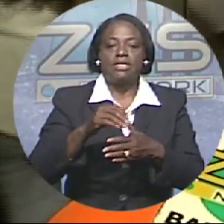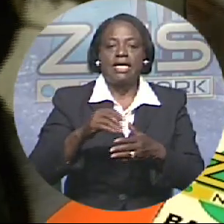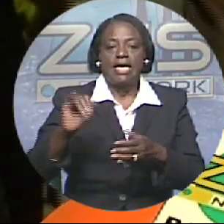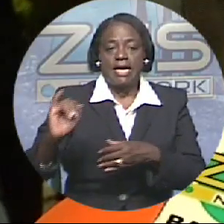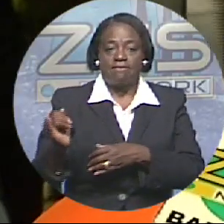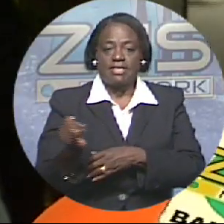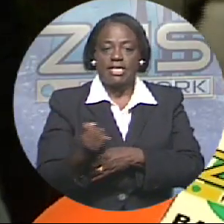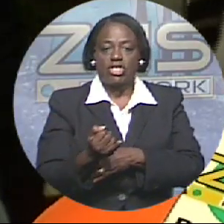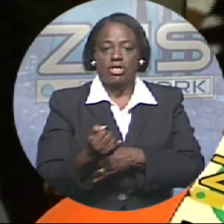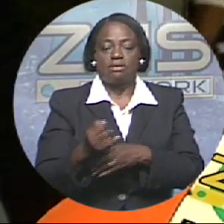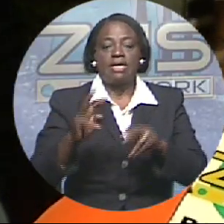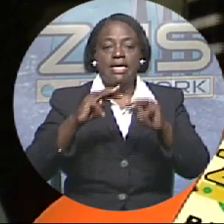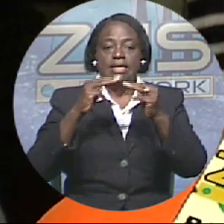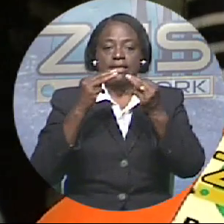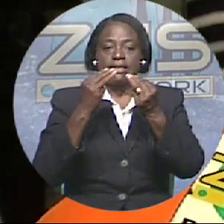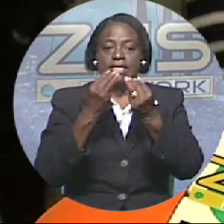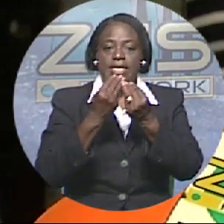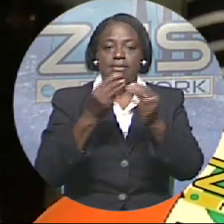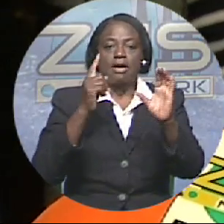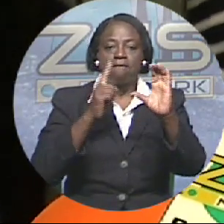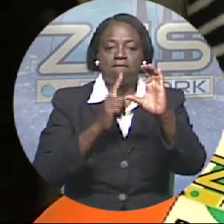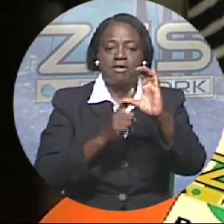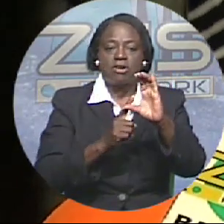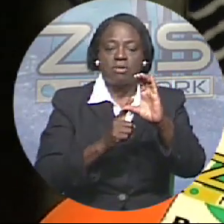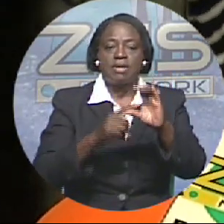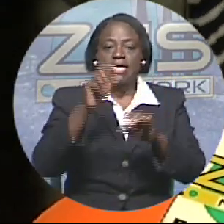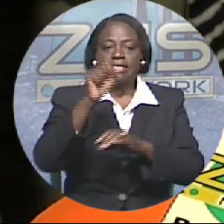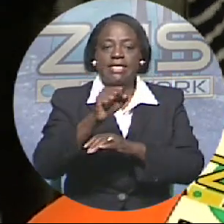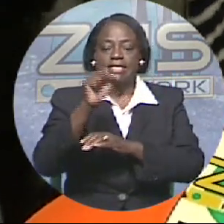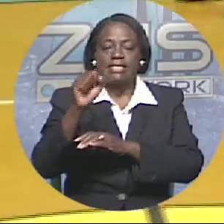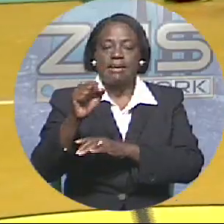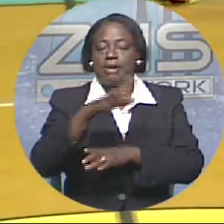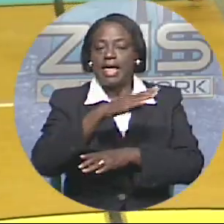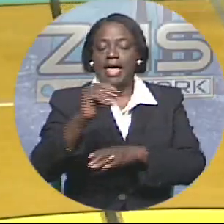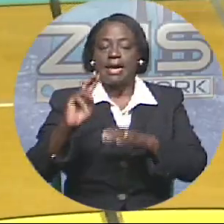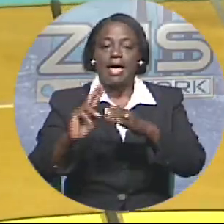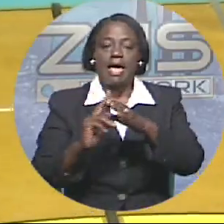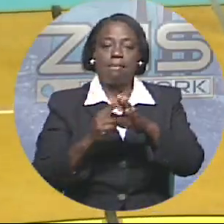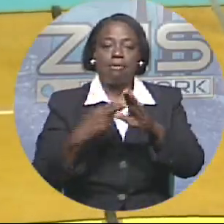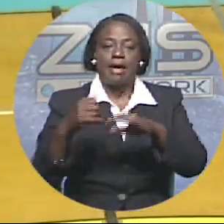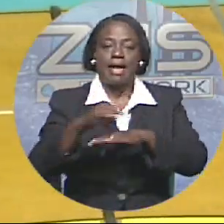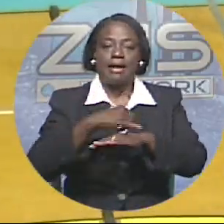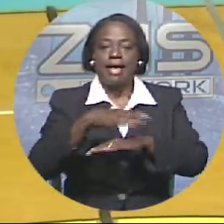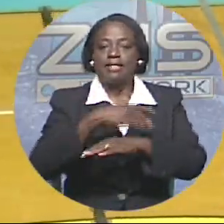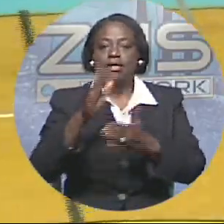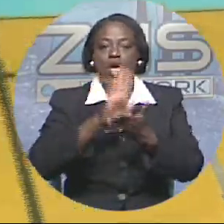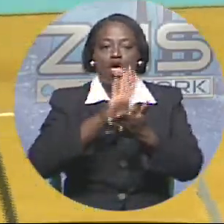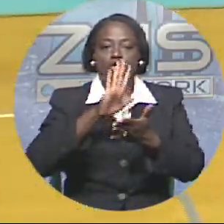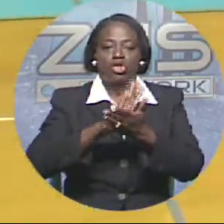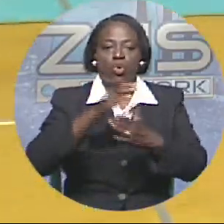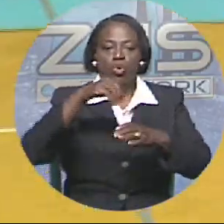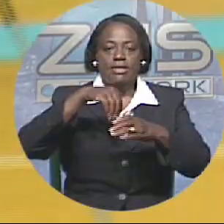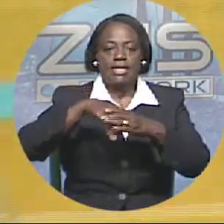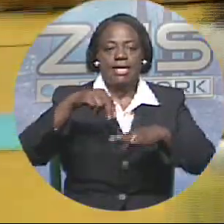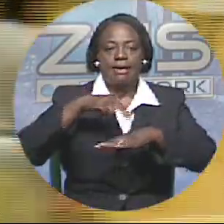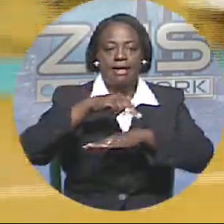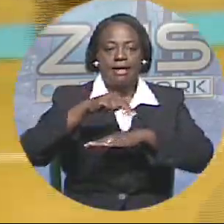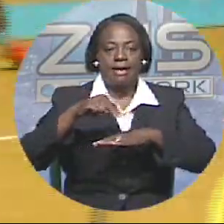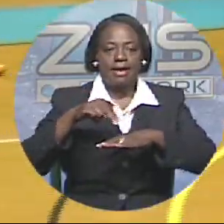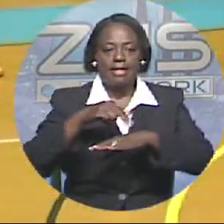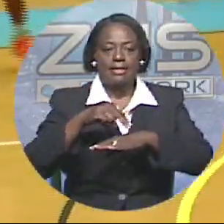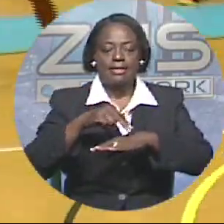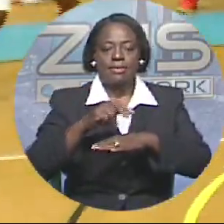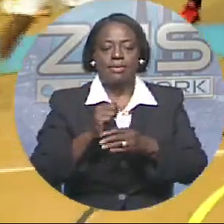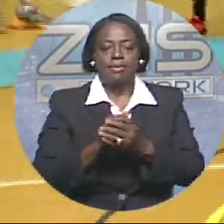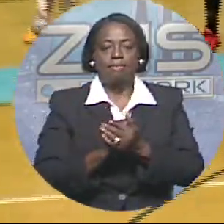We've got confirmation from San Salvador and Harbor Island already, as well as some schools in Nassau. So it's going to be a smashing success, and in February, the Jamboree is the